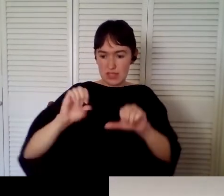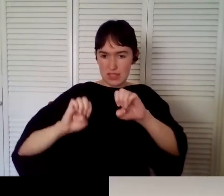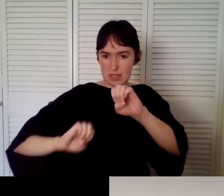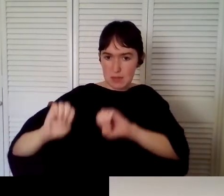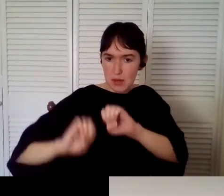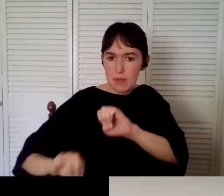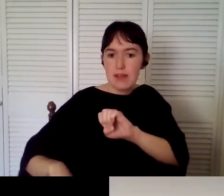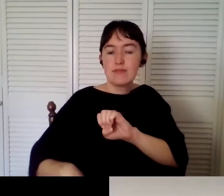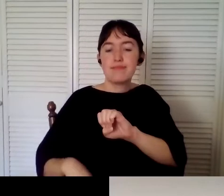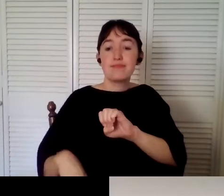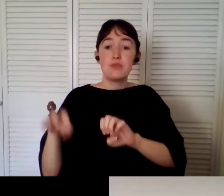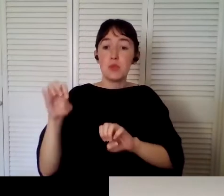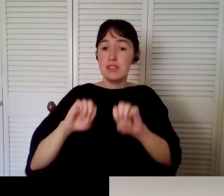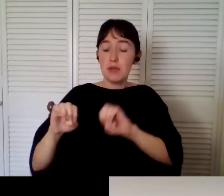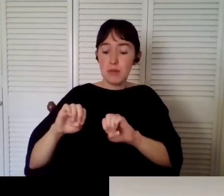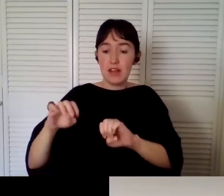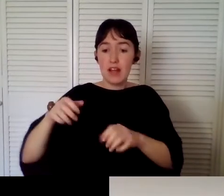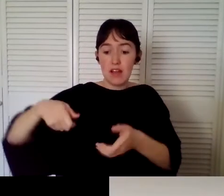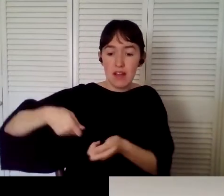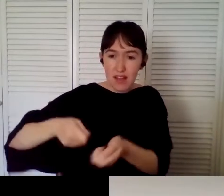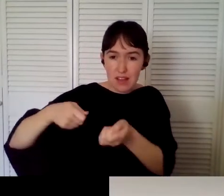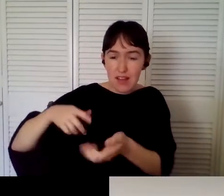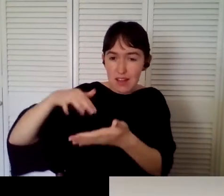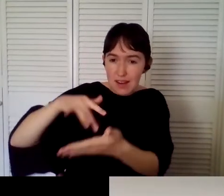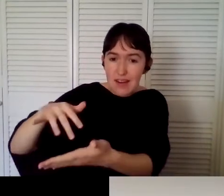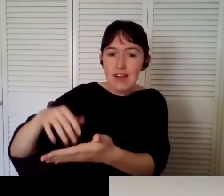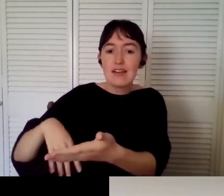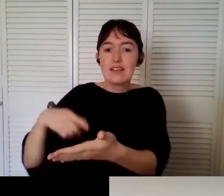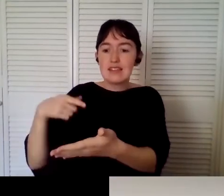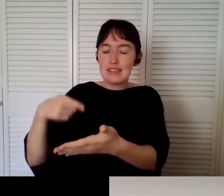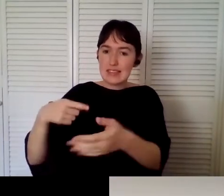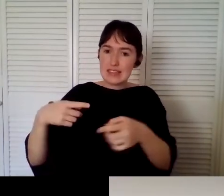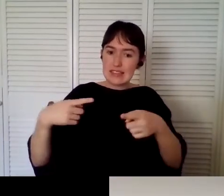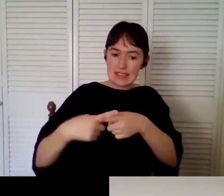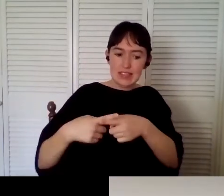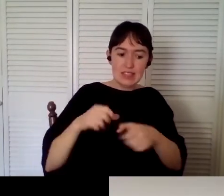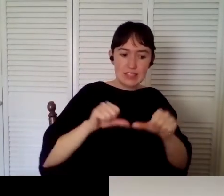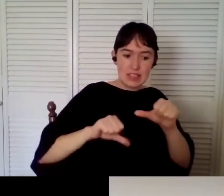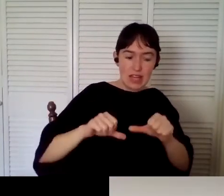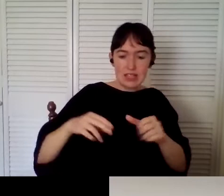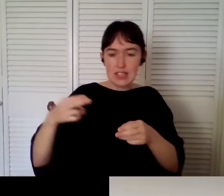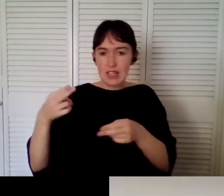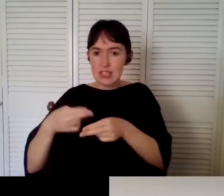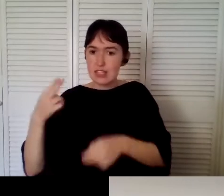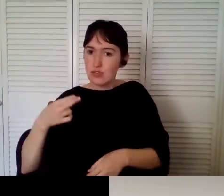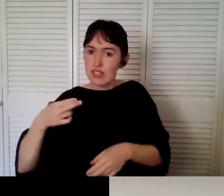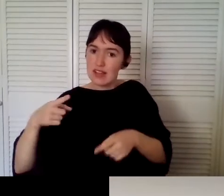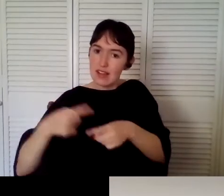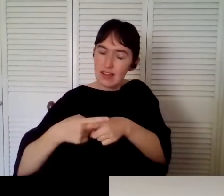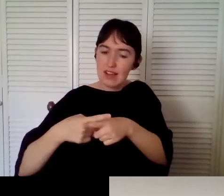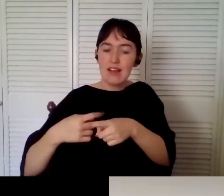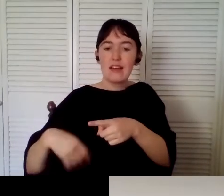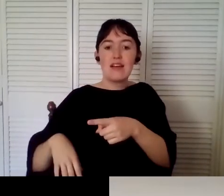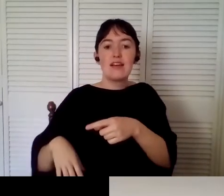specifically experimental archaeology is such an intersection of science and history, because of how committed it is to the scientific method to answer